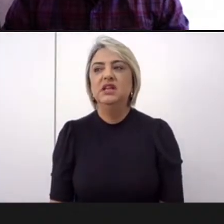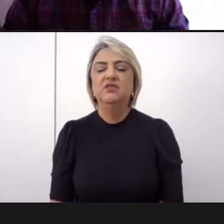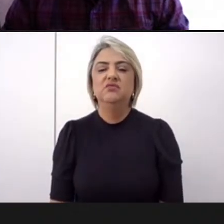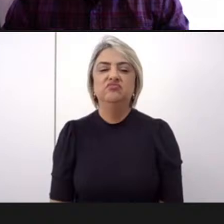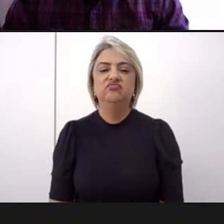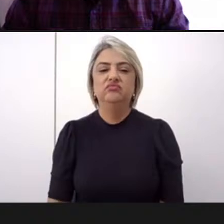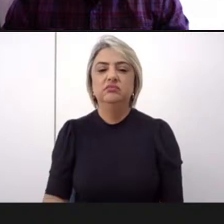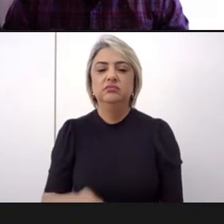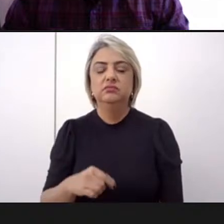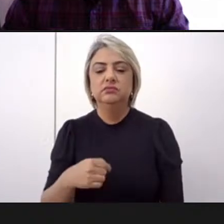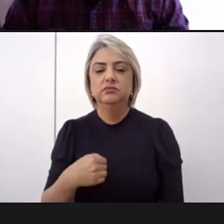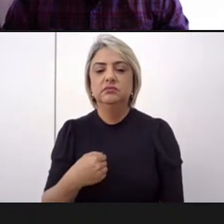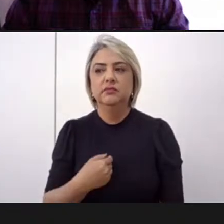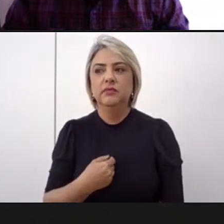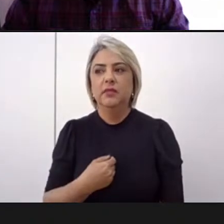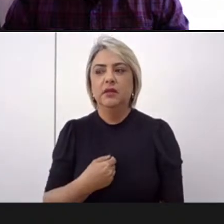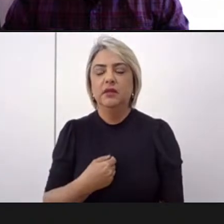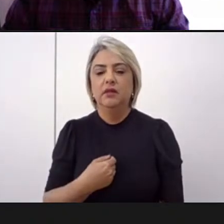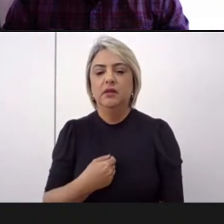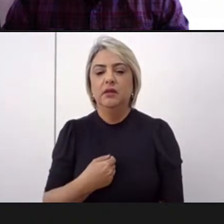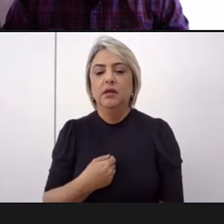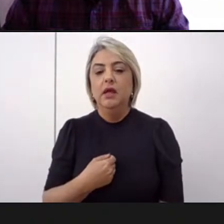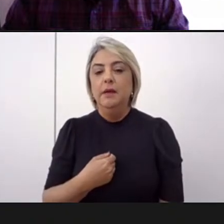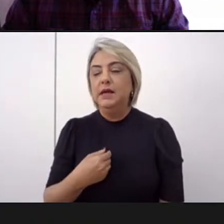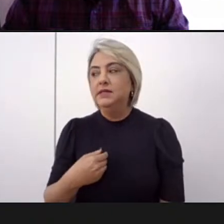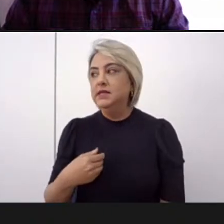develop more and more.